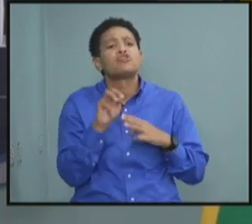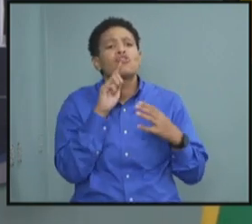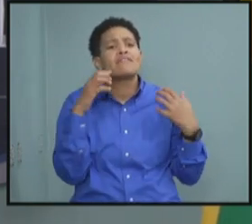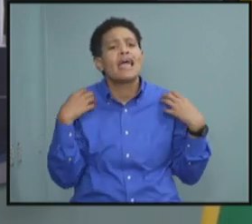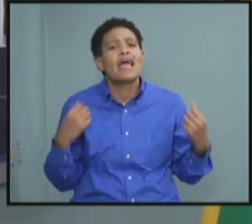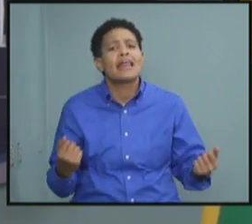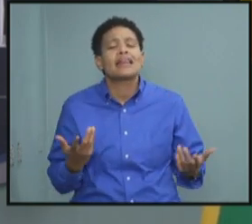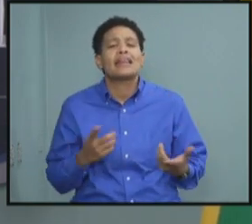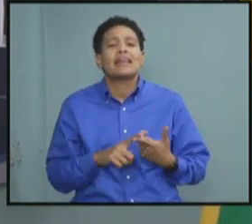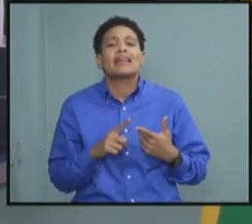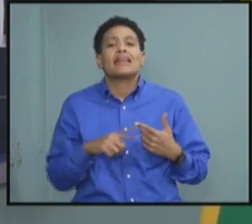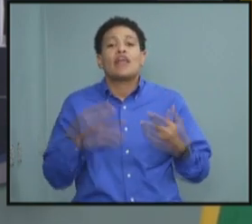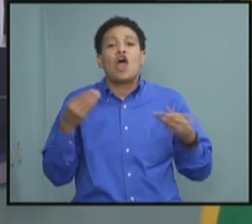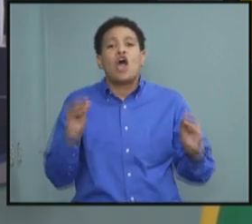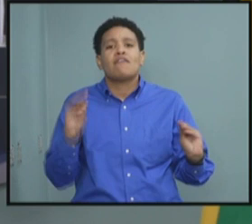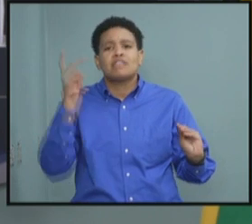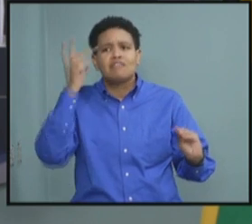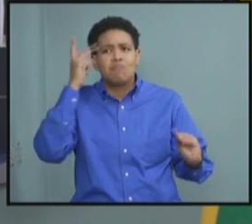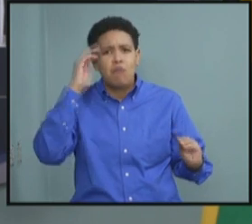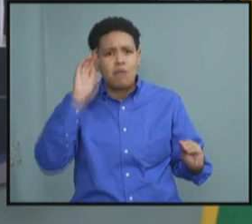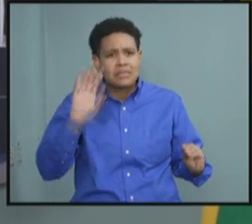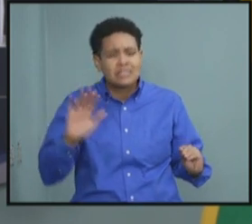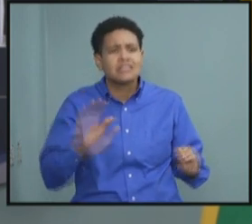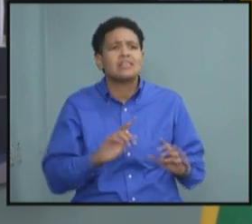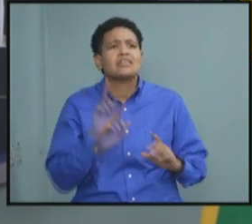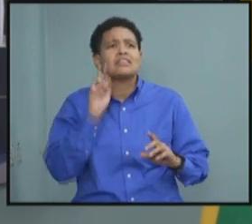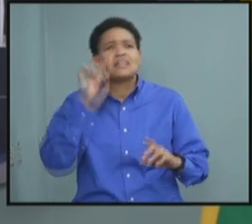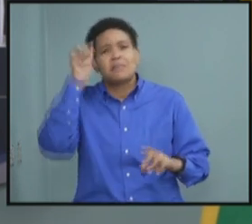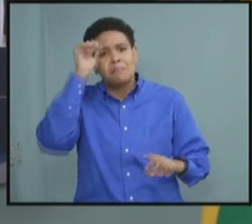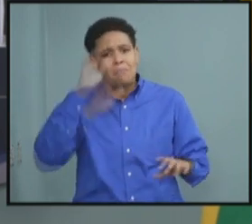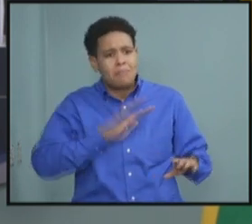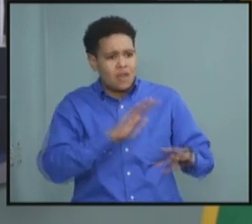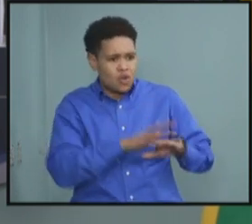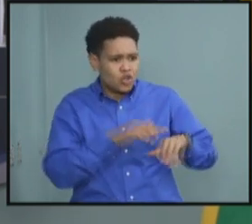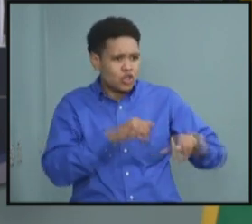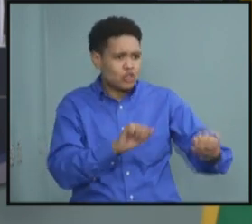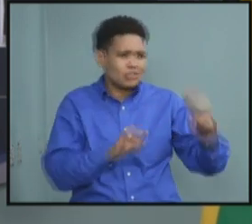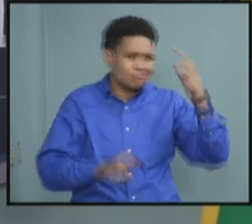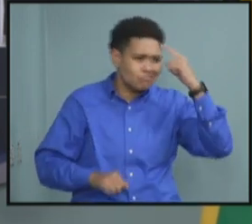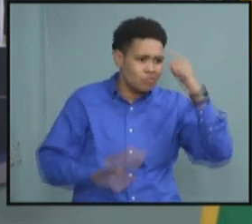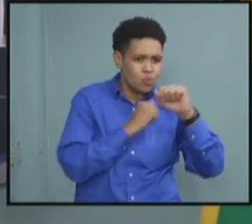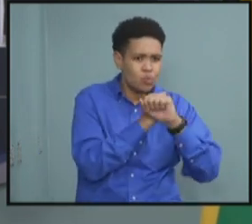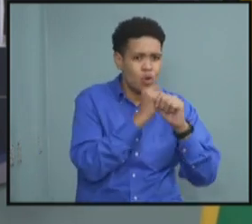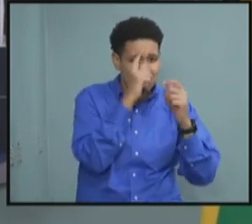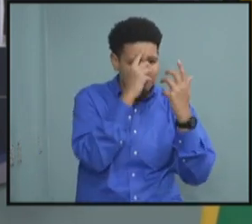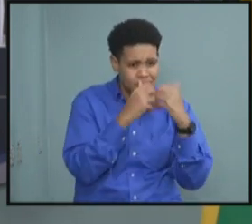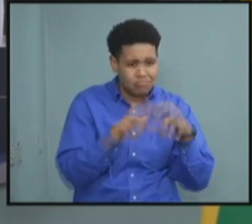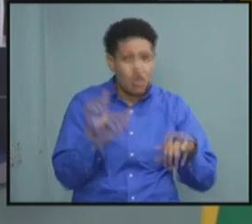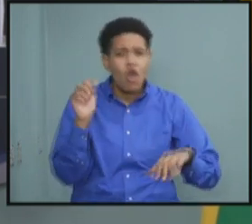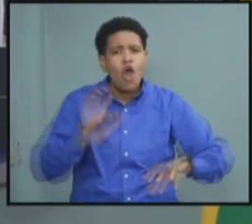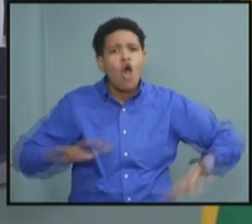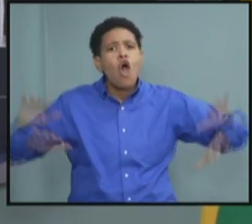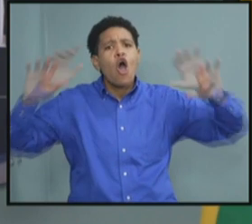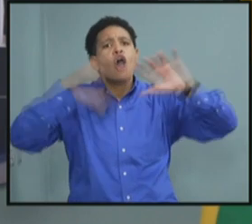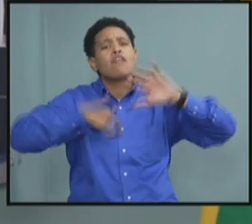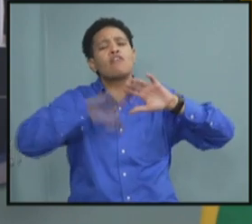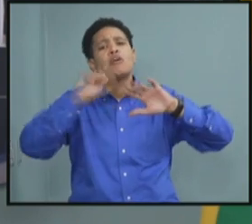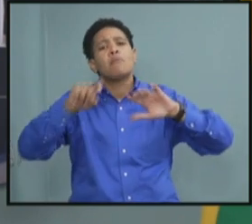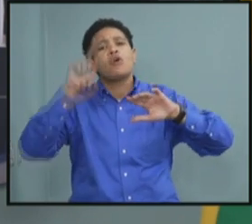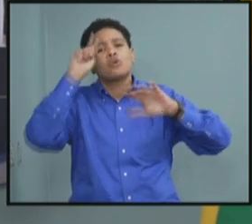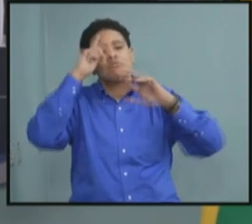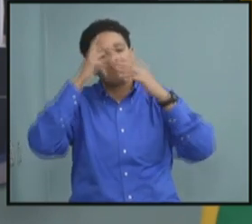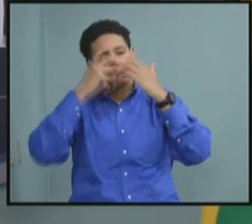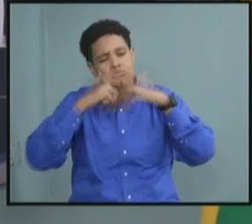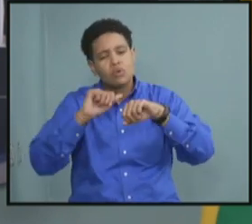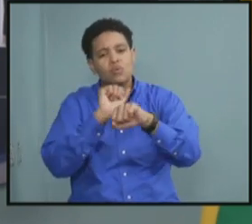Health, the Office of the Prime Minister, the man on the street, the vendor, all of us must work